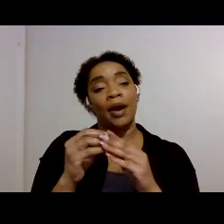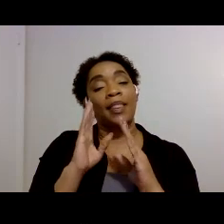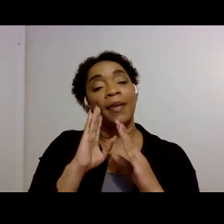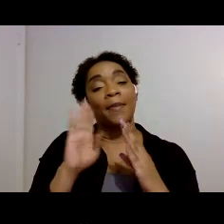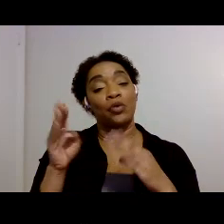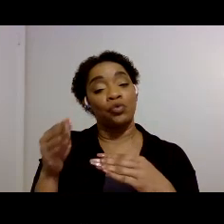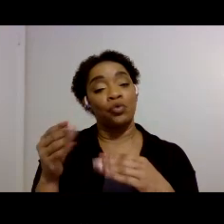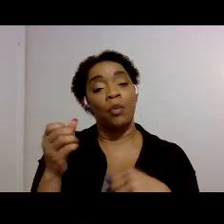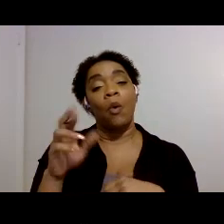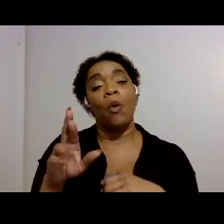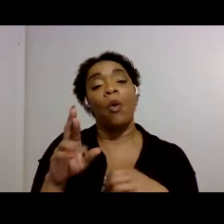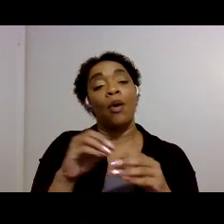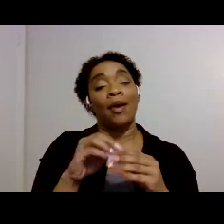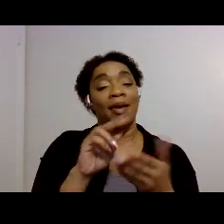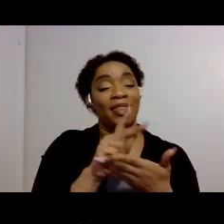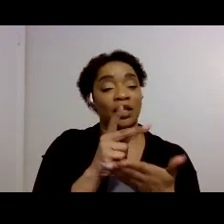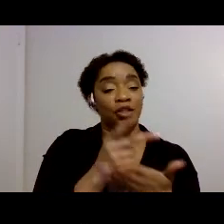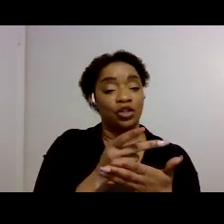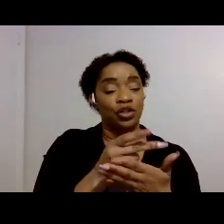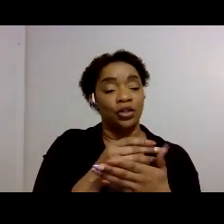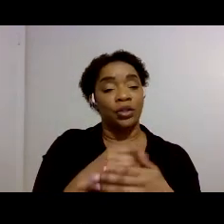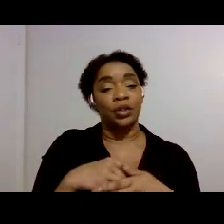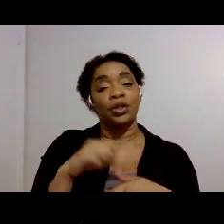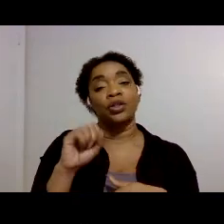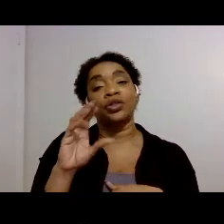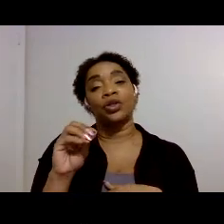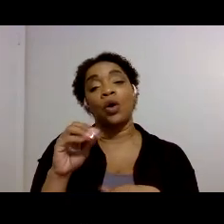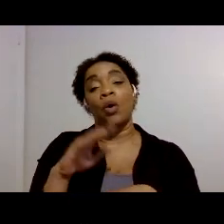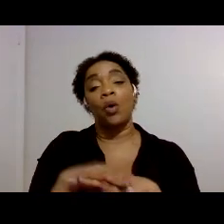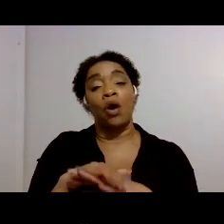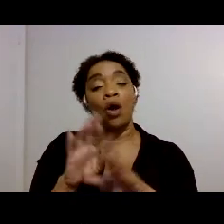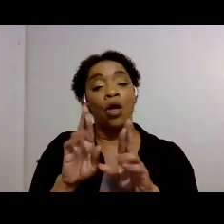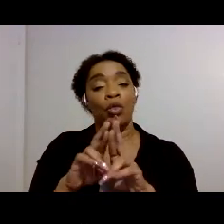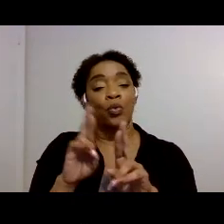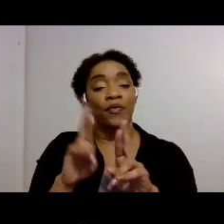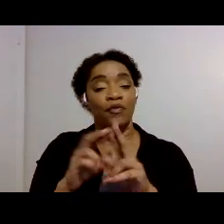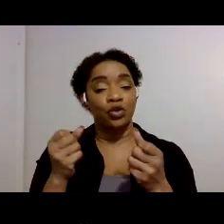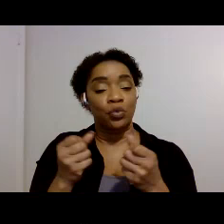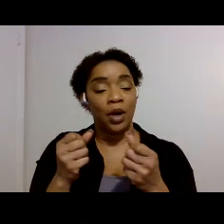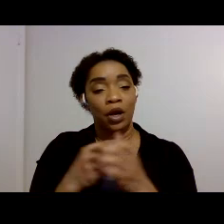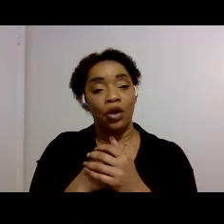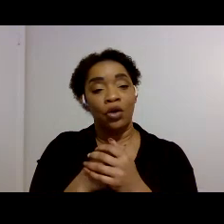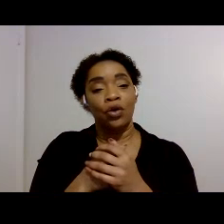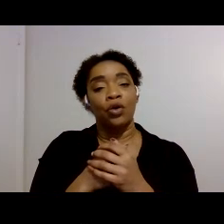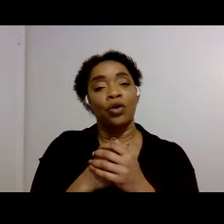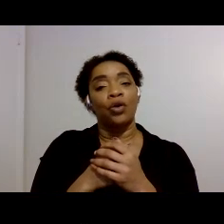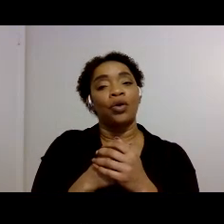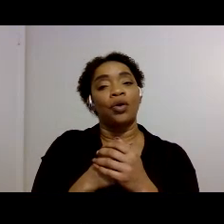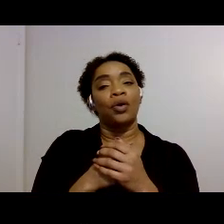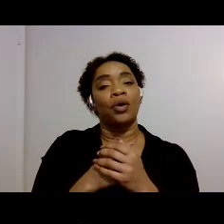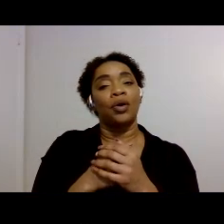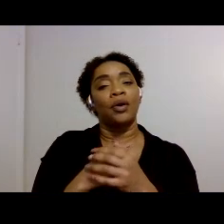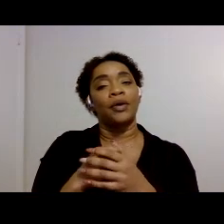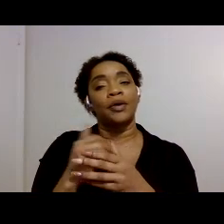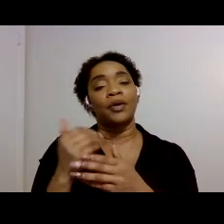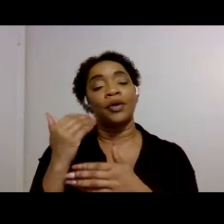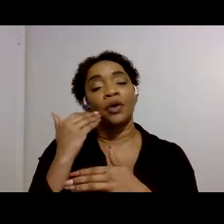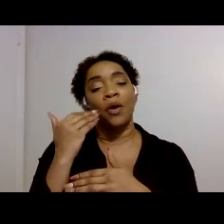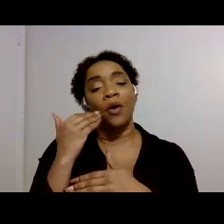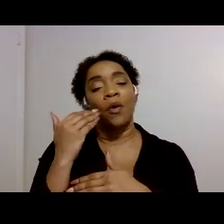kitchen. So in the kitchen or the refrigerator, to where it's not out of place. Like, hey, there's my fire escape plan next to